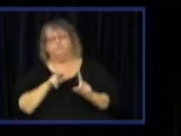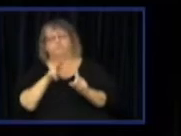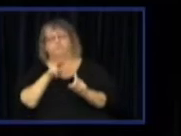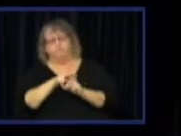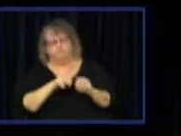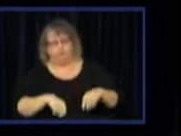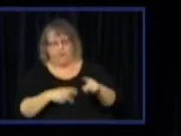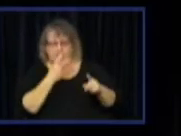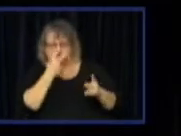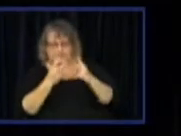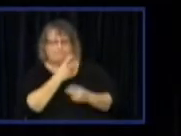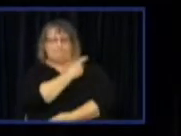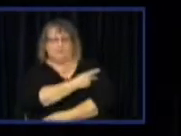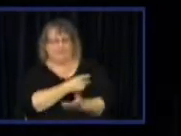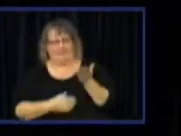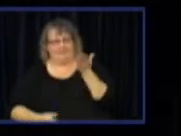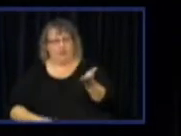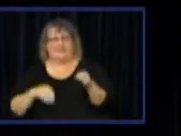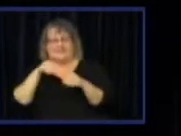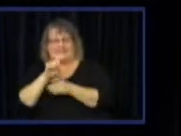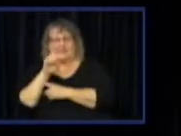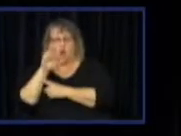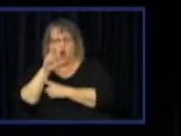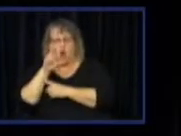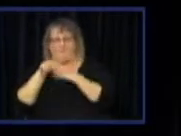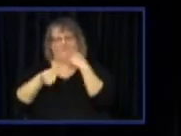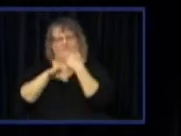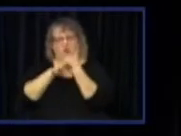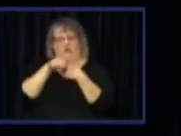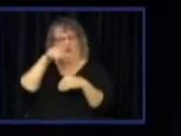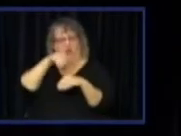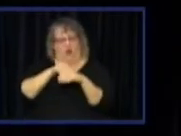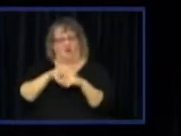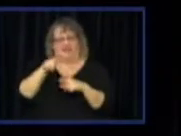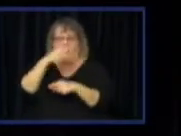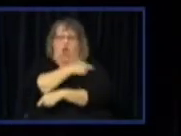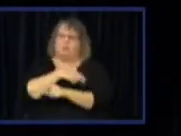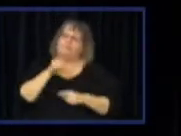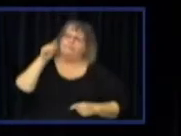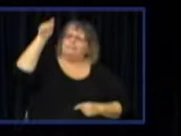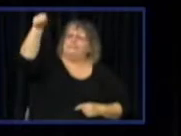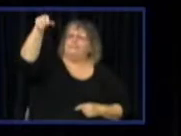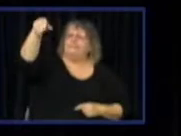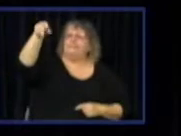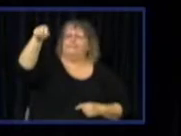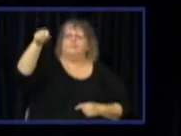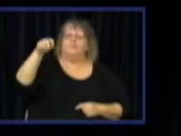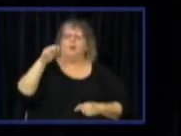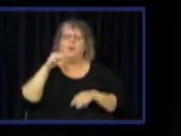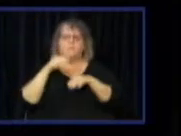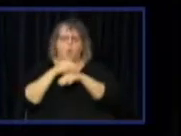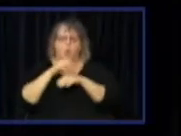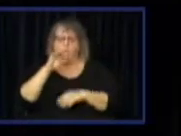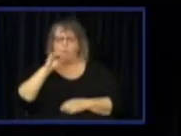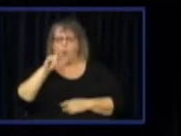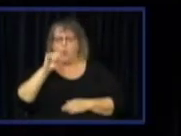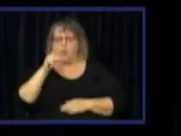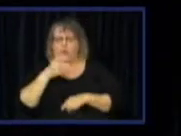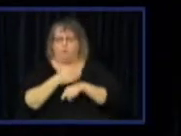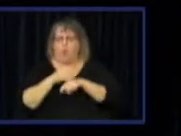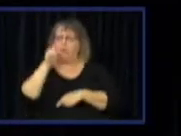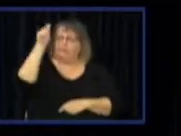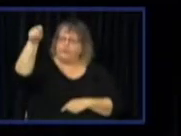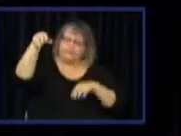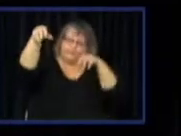on, I can see the patient who's in the emergency room at another hospital, let's say Molokai General Hospital, for